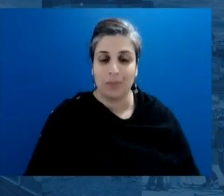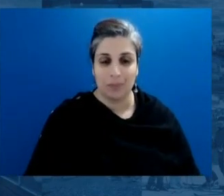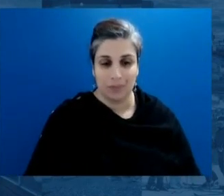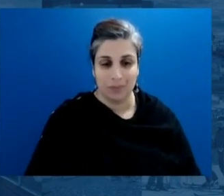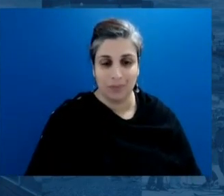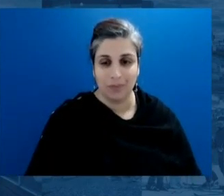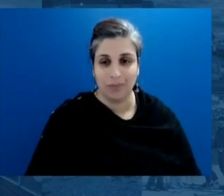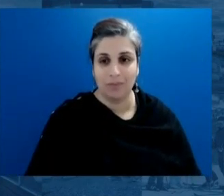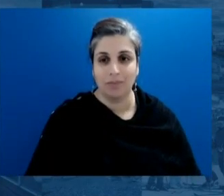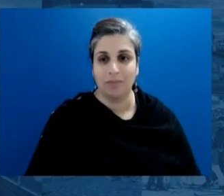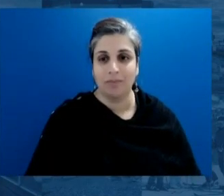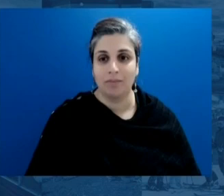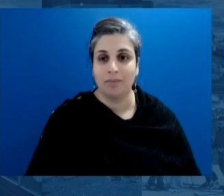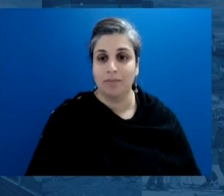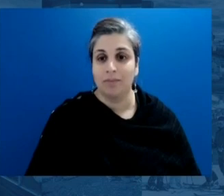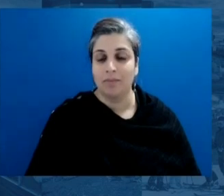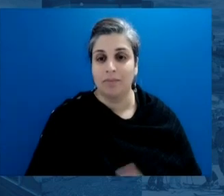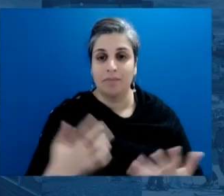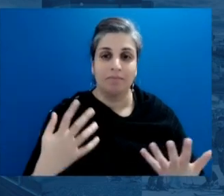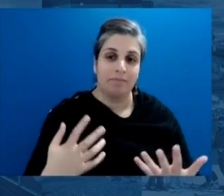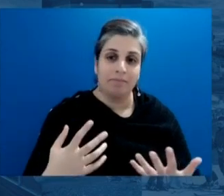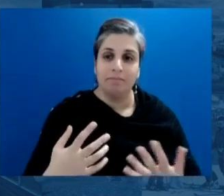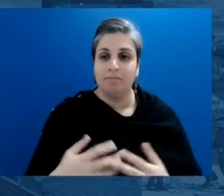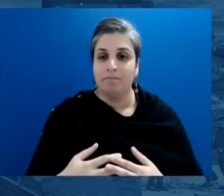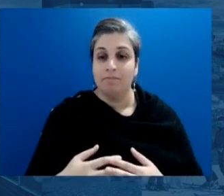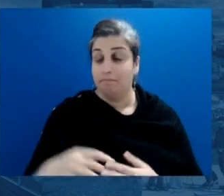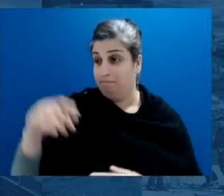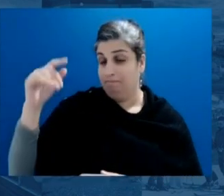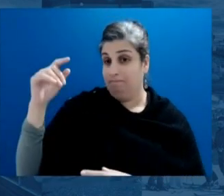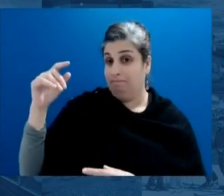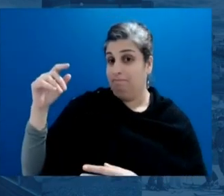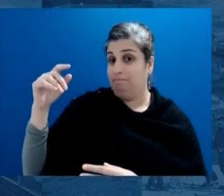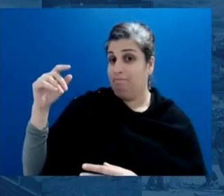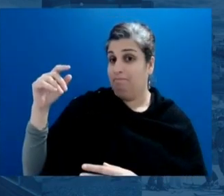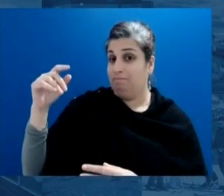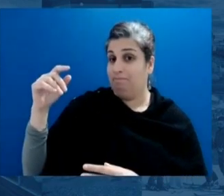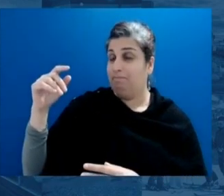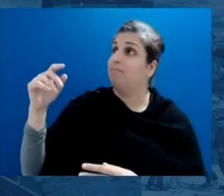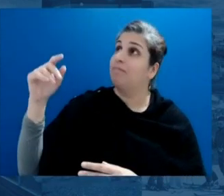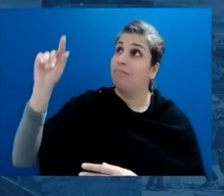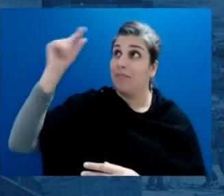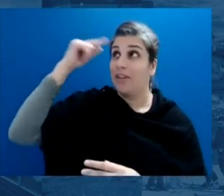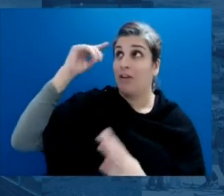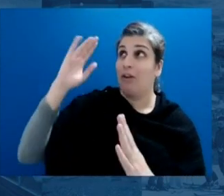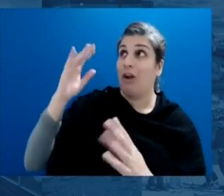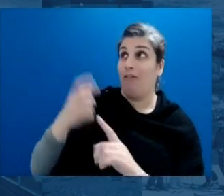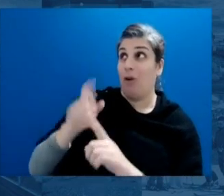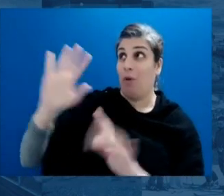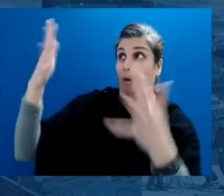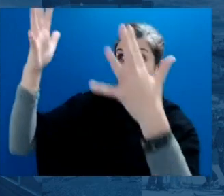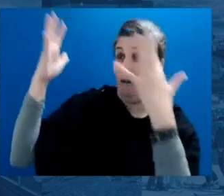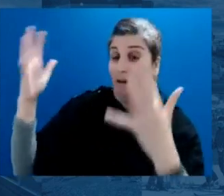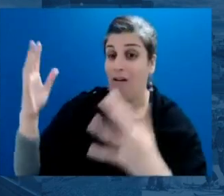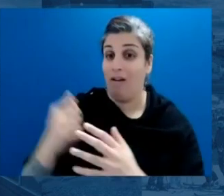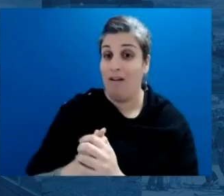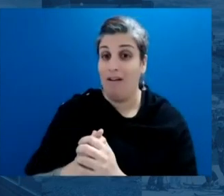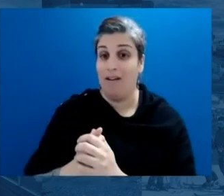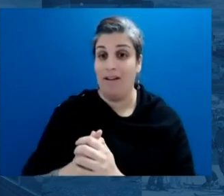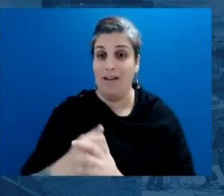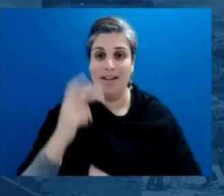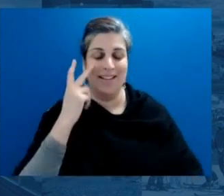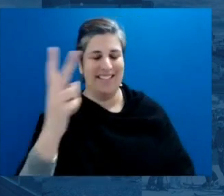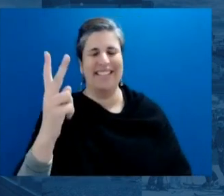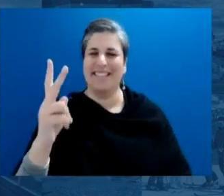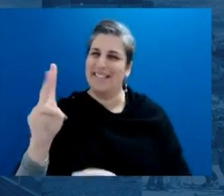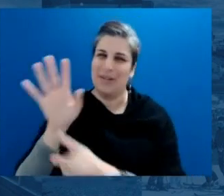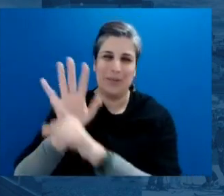And I guess, and Governor, from the wild applause that you're getting, you can see that they're very popular. So thank you